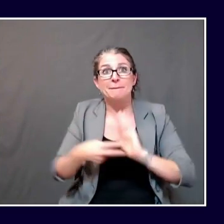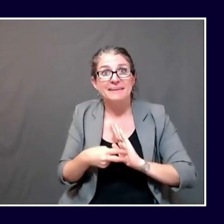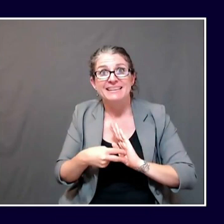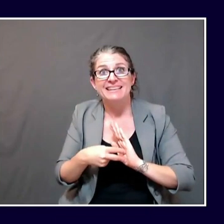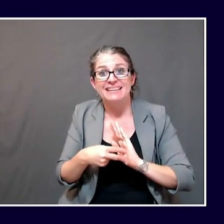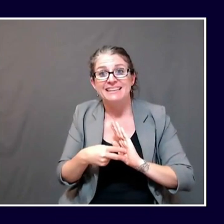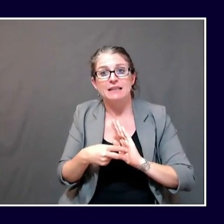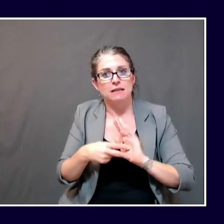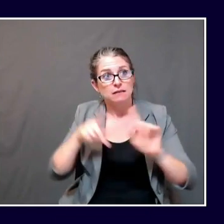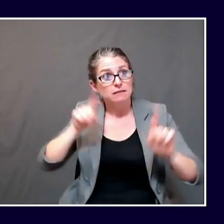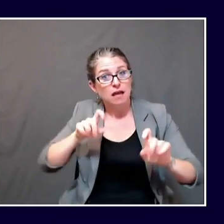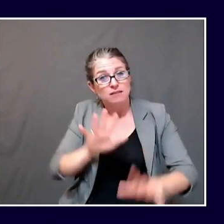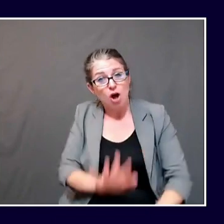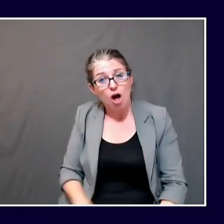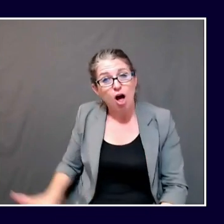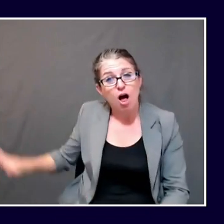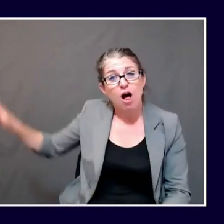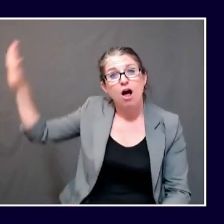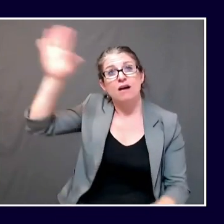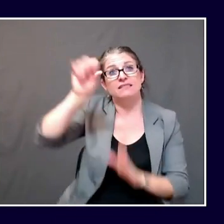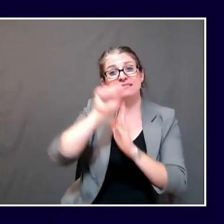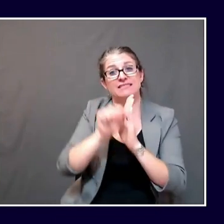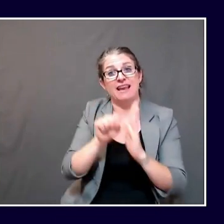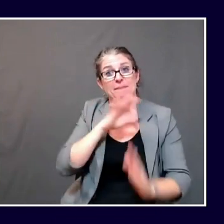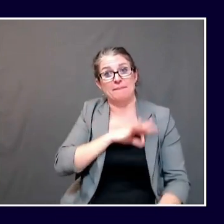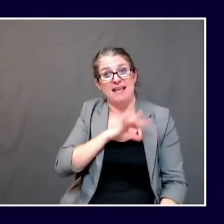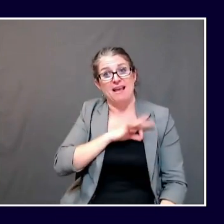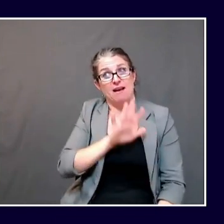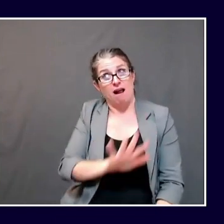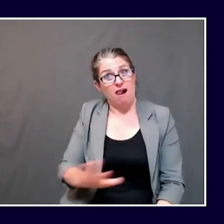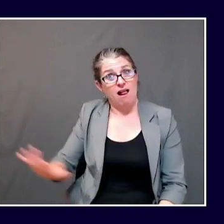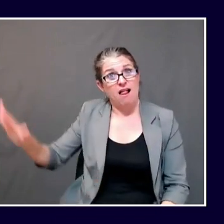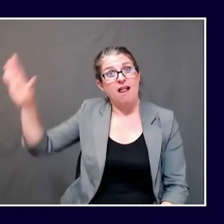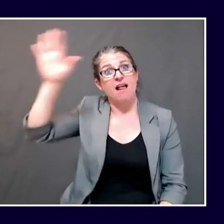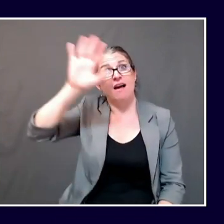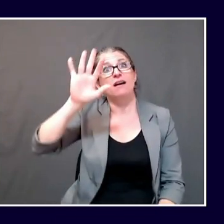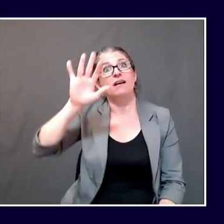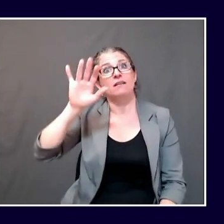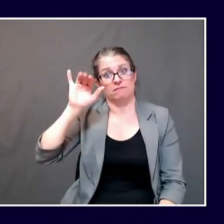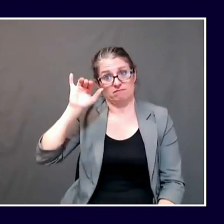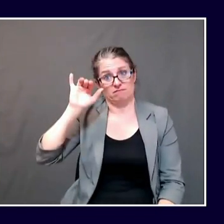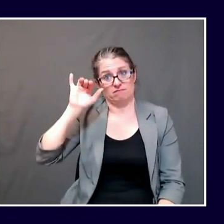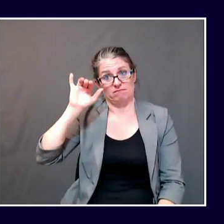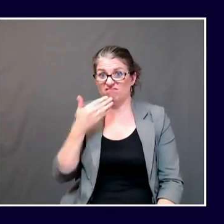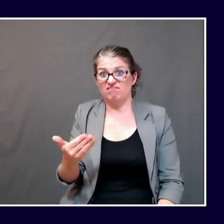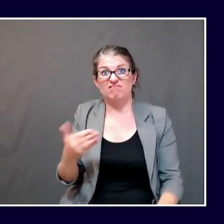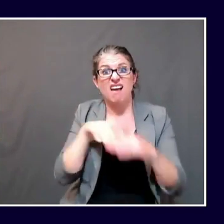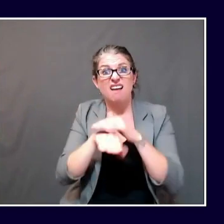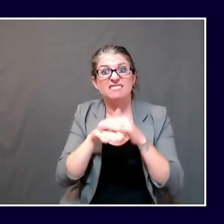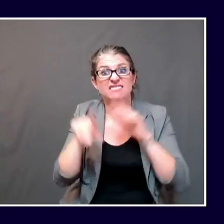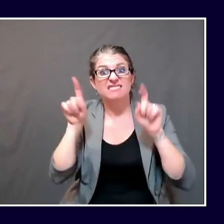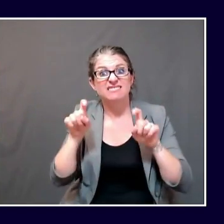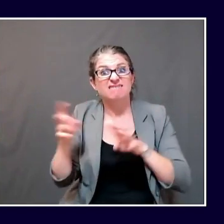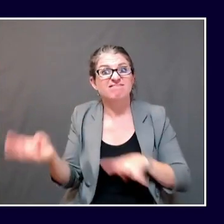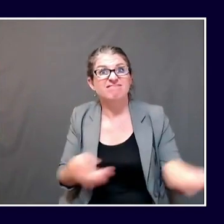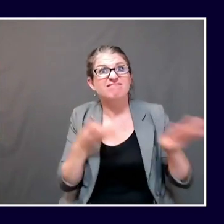us that the virus is in all parts of the state and that the risk, the vulnerability to all of us is still